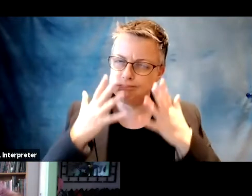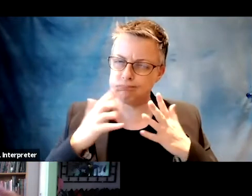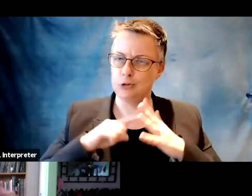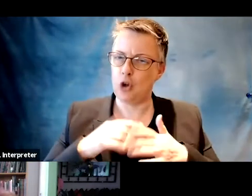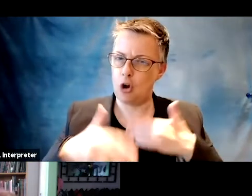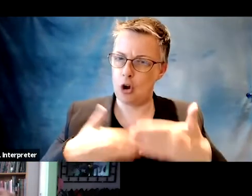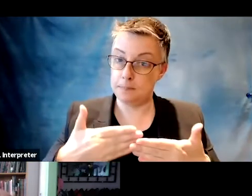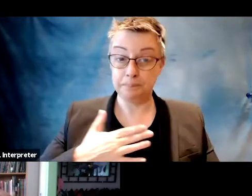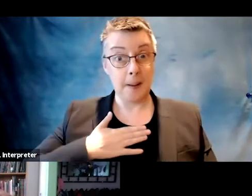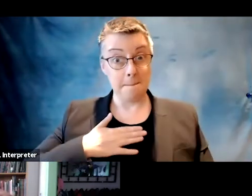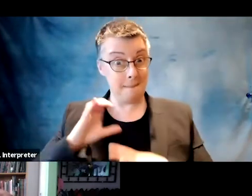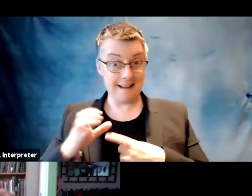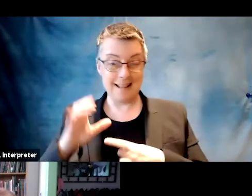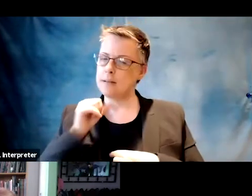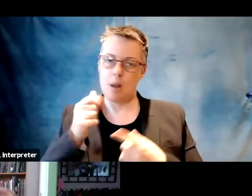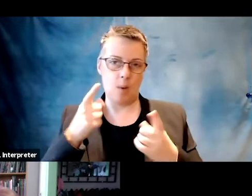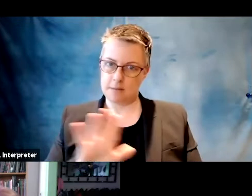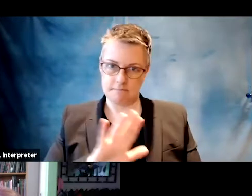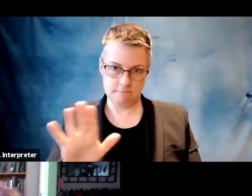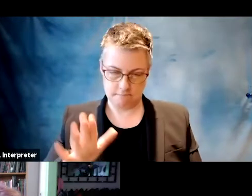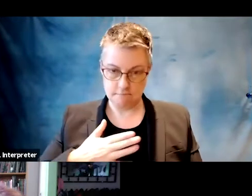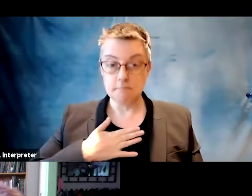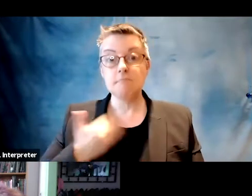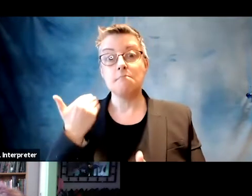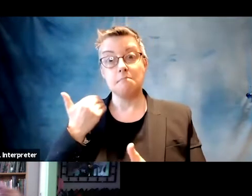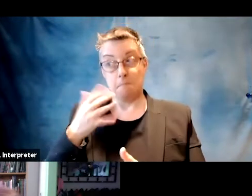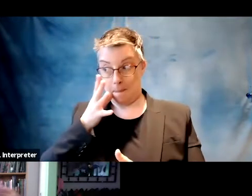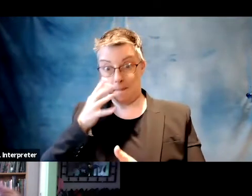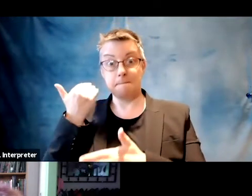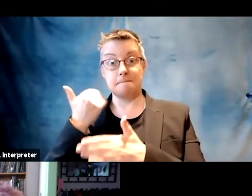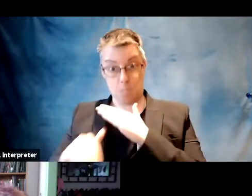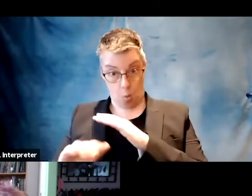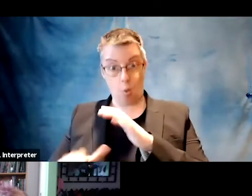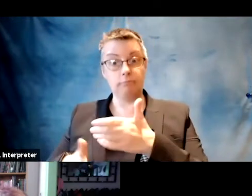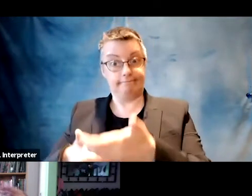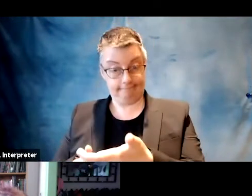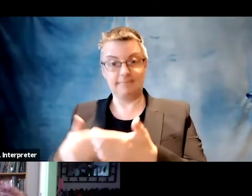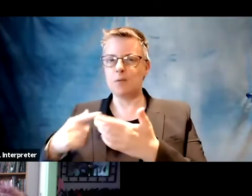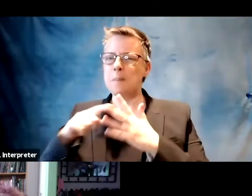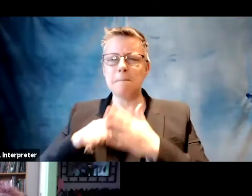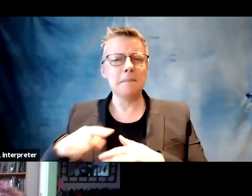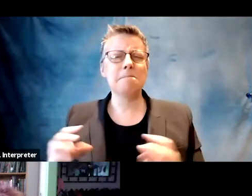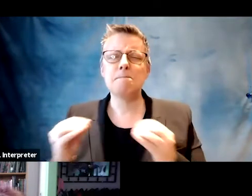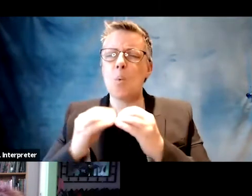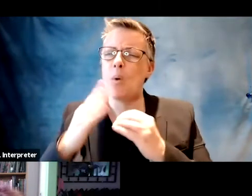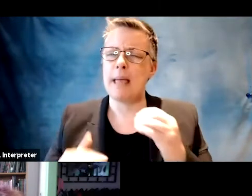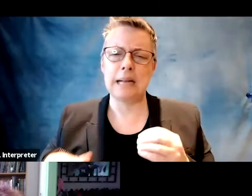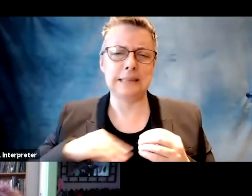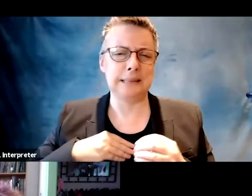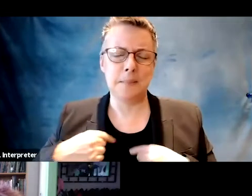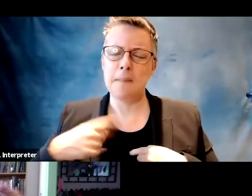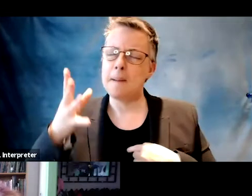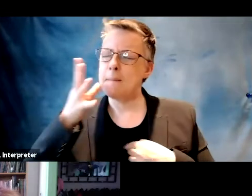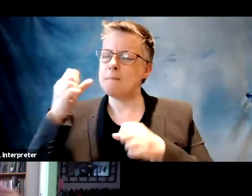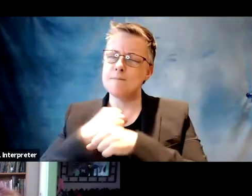In my case, that is not what happened. My mother, right from the beginning, more than accepted me. She fought for me like